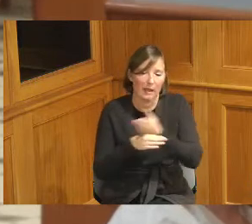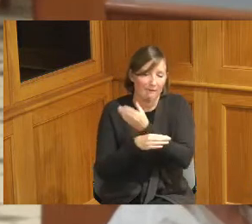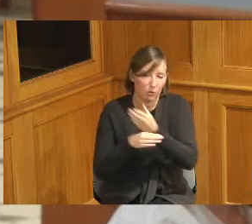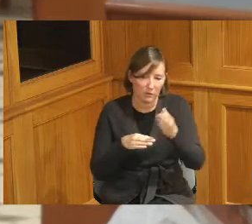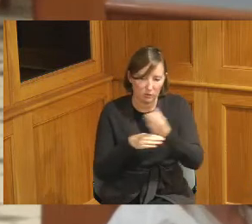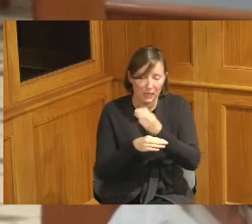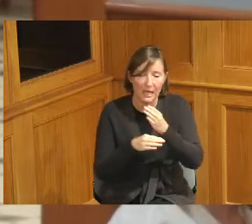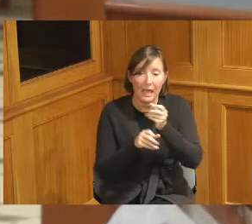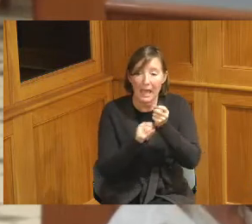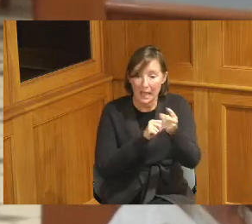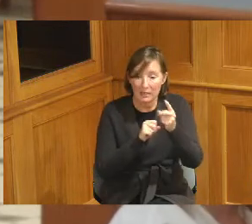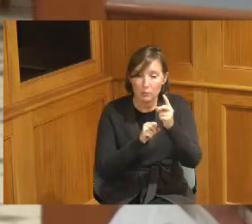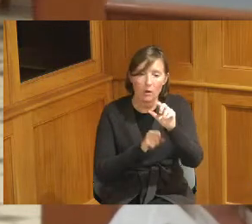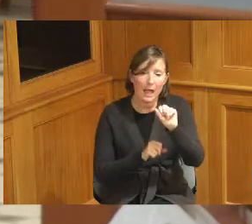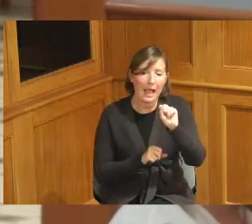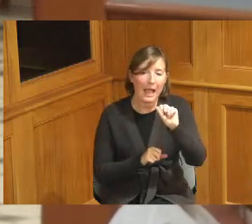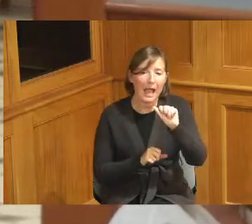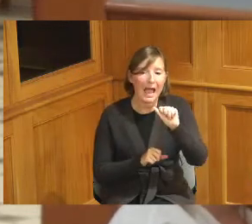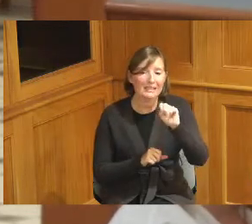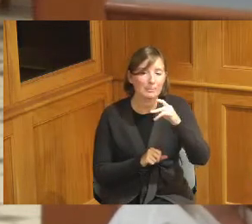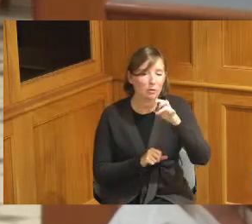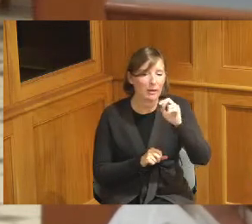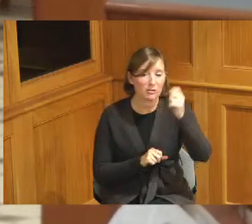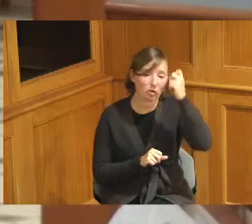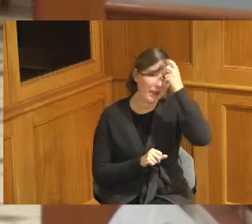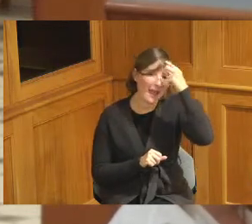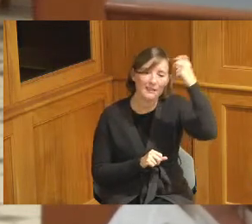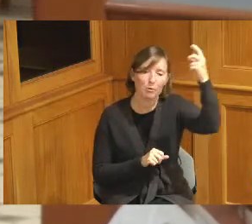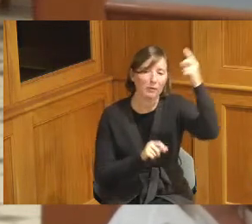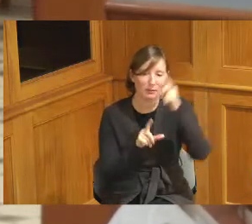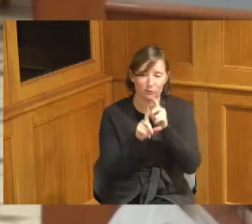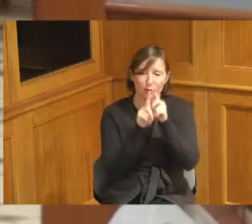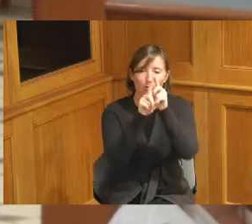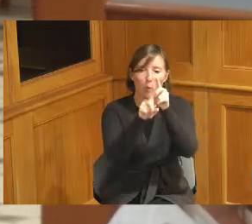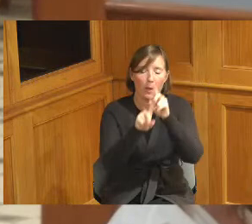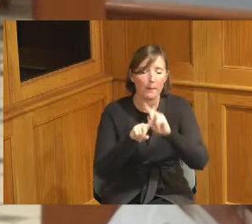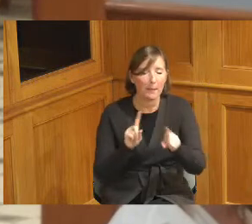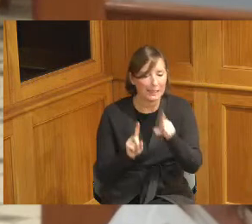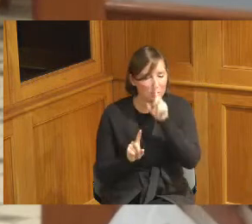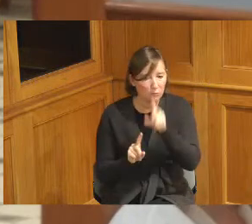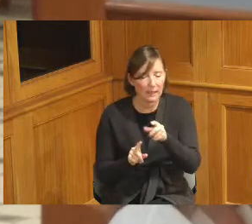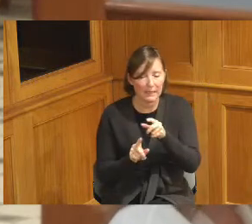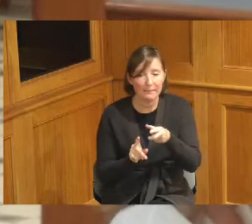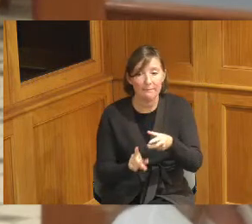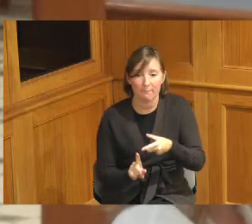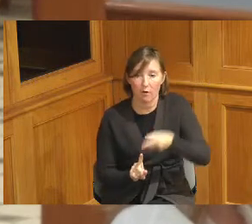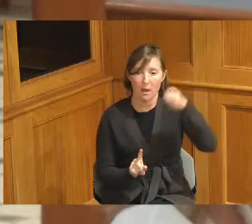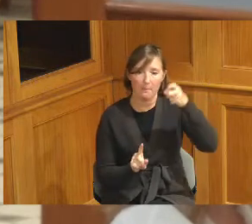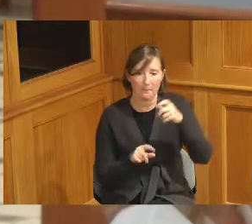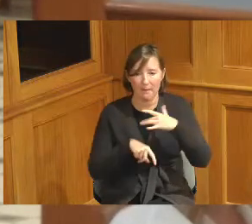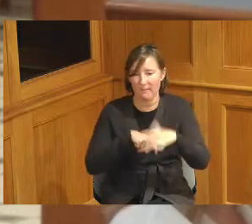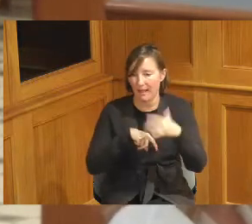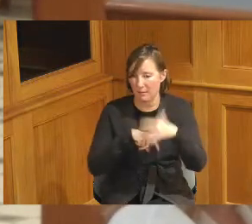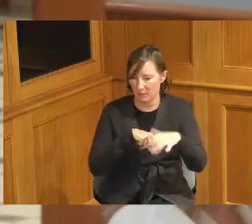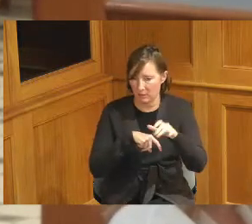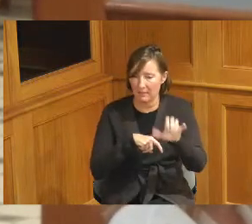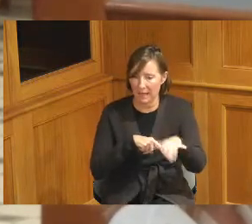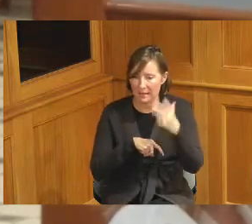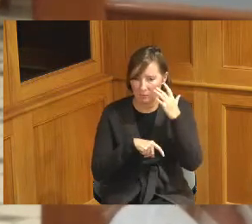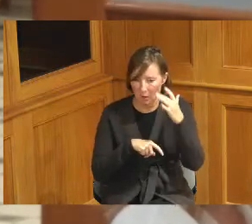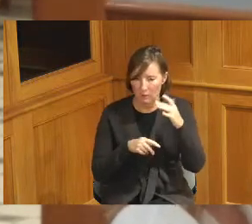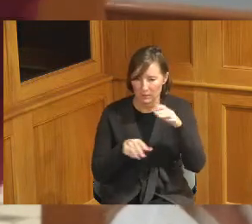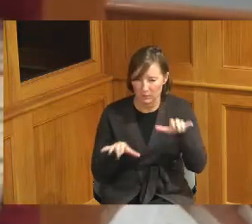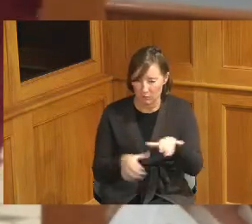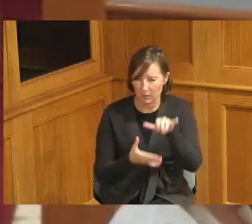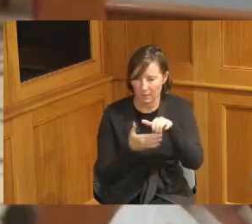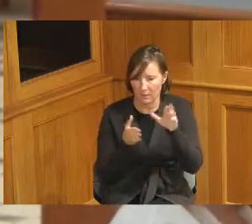goal that we have, but it really is based on the availability. And that's what gave us the legitimacy to do it like that. Does